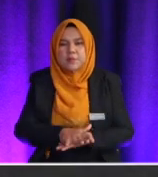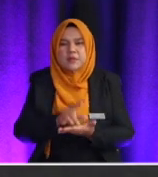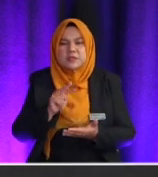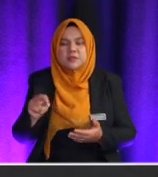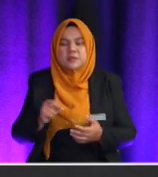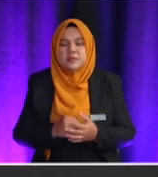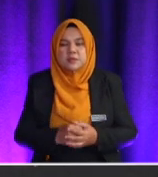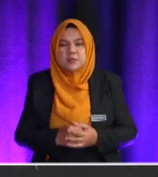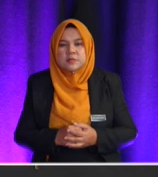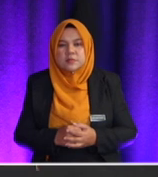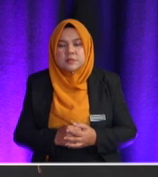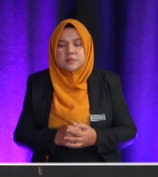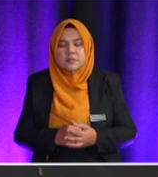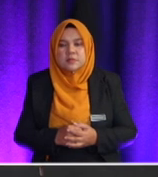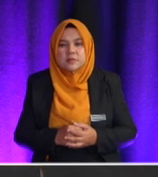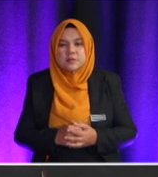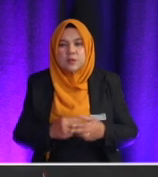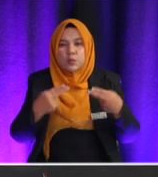Depression.